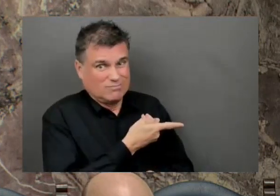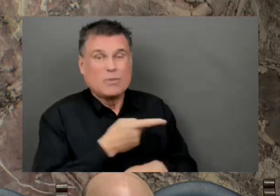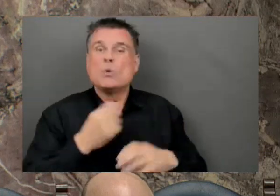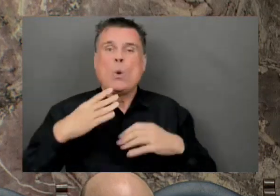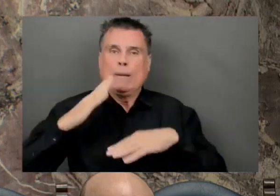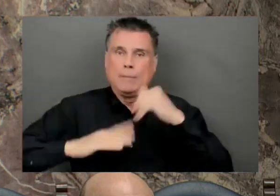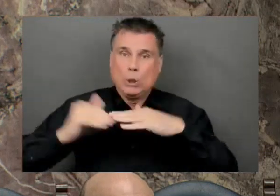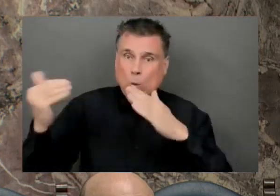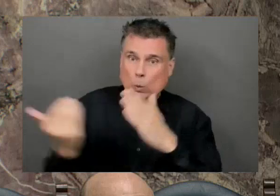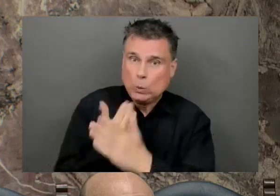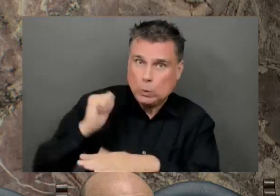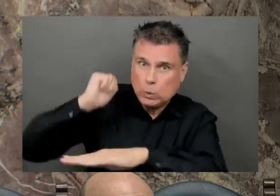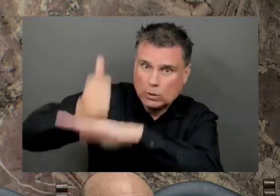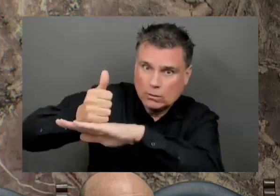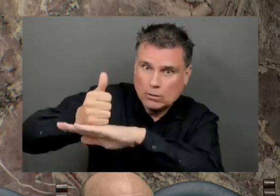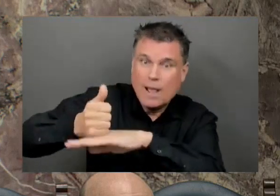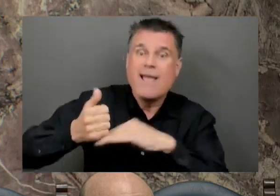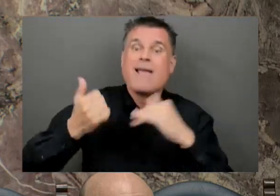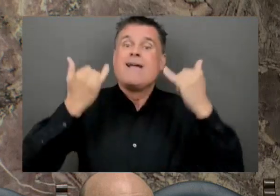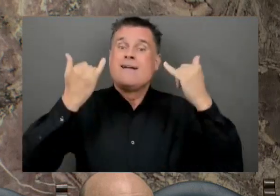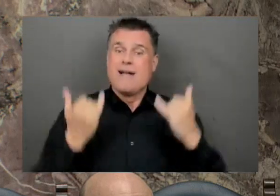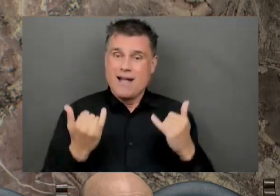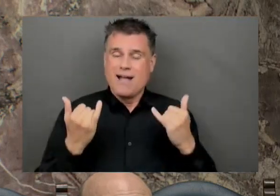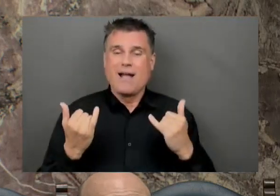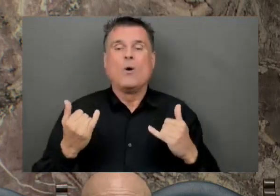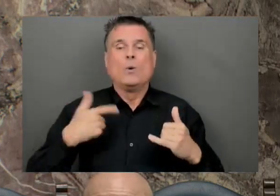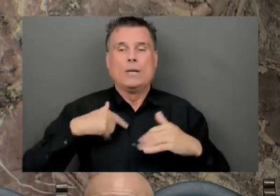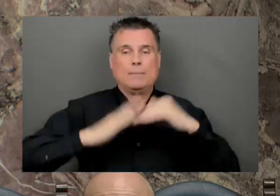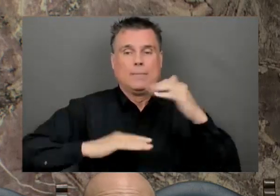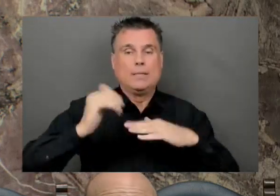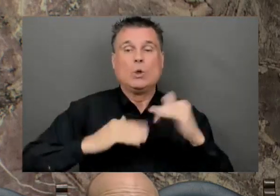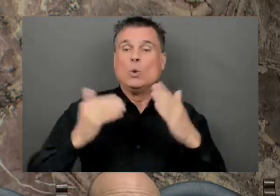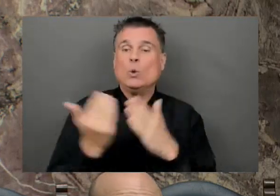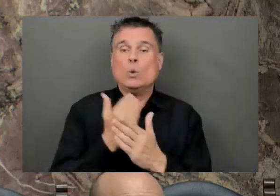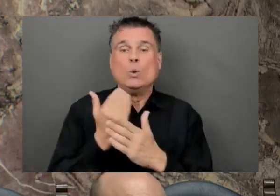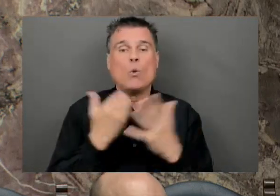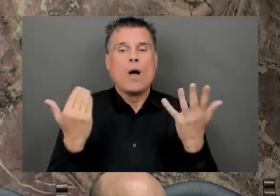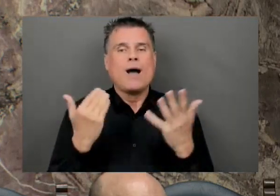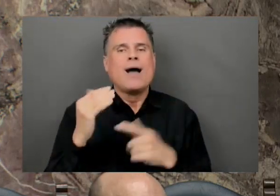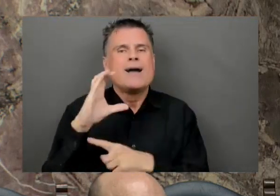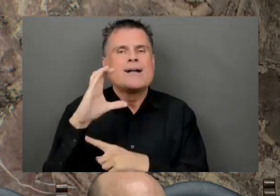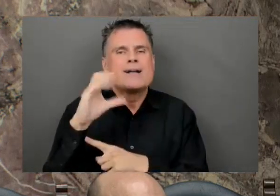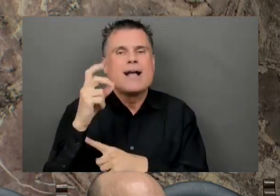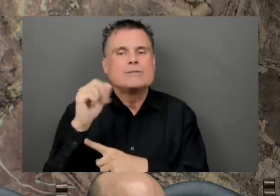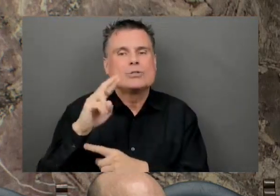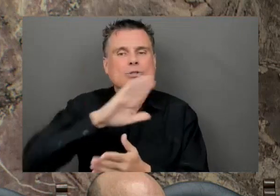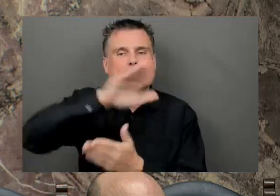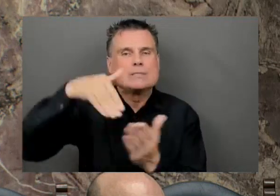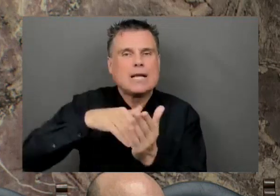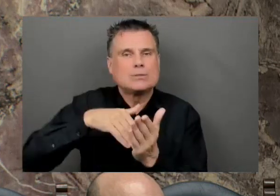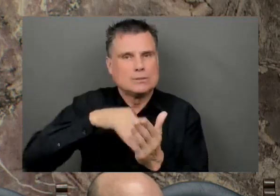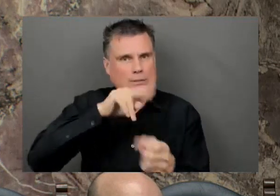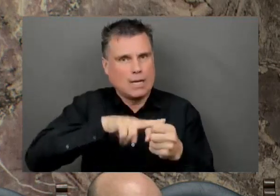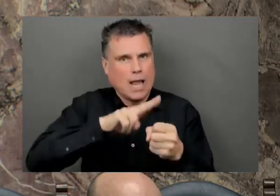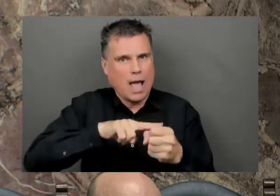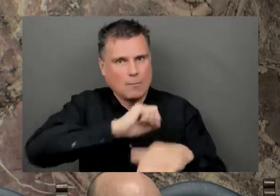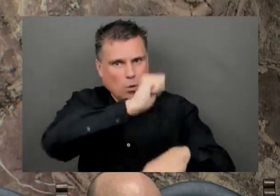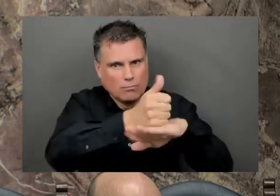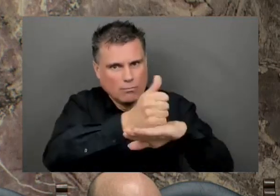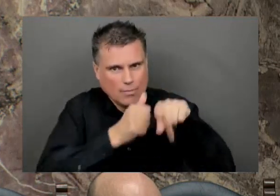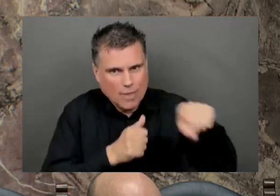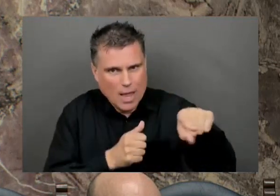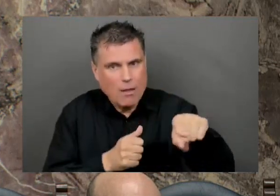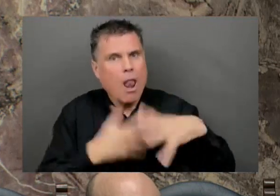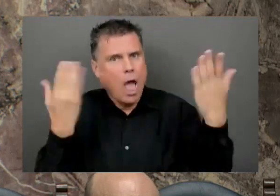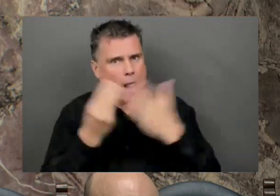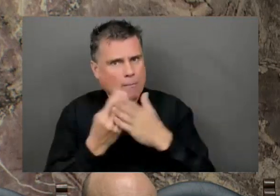now building a new cancer center for Nanaimo. These are unprecedented investments in that hospital. We're going to have to continue to